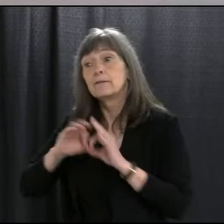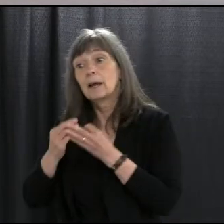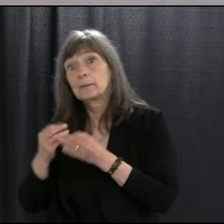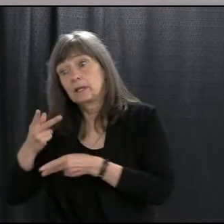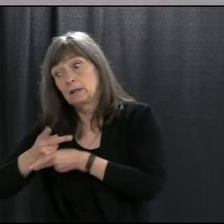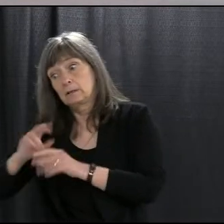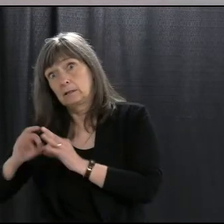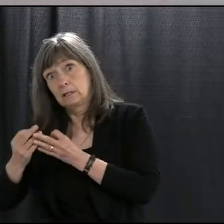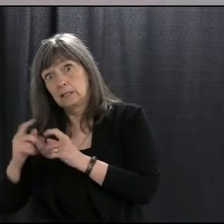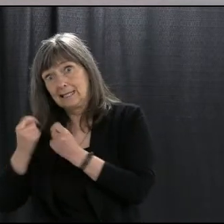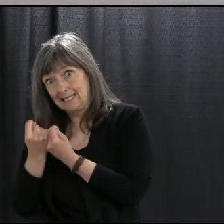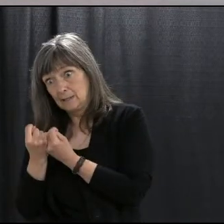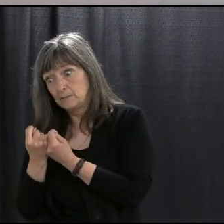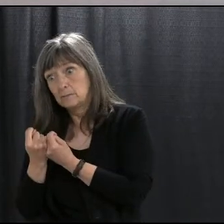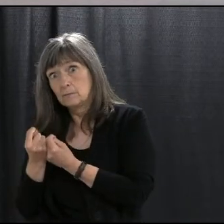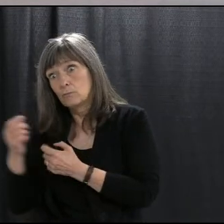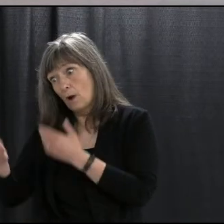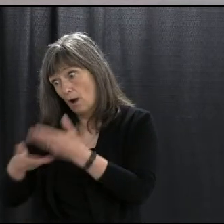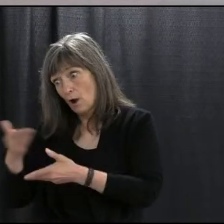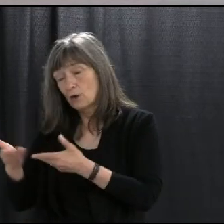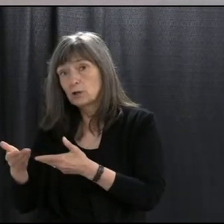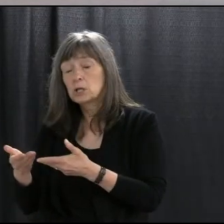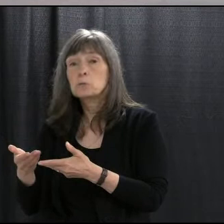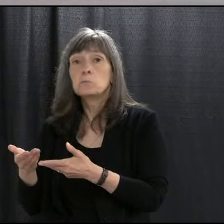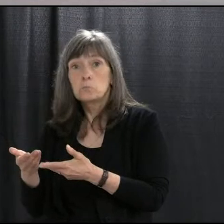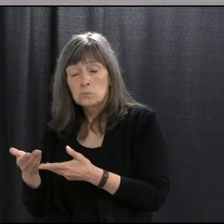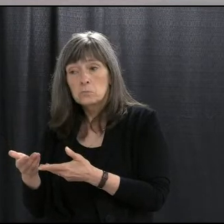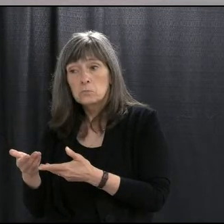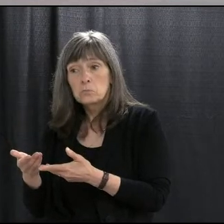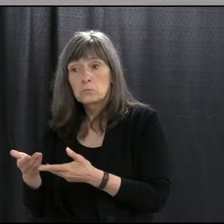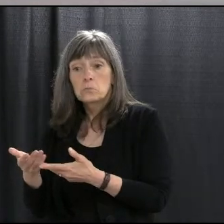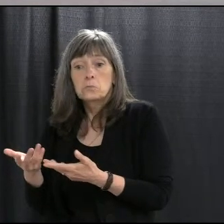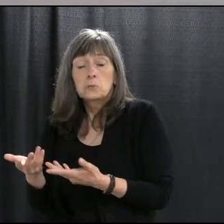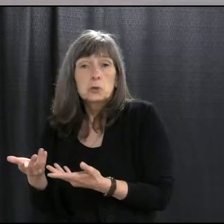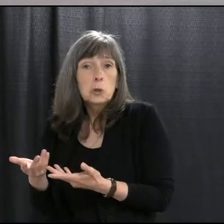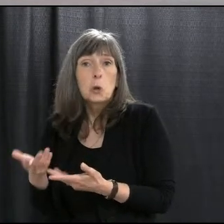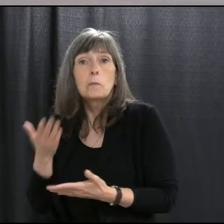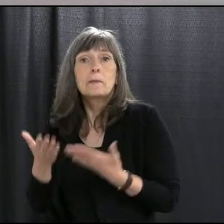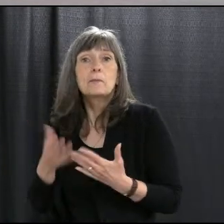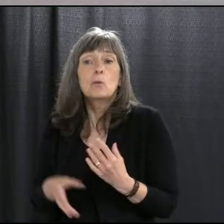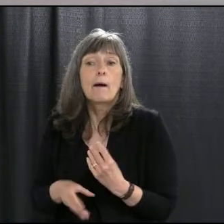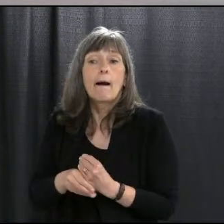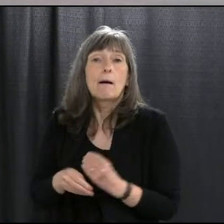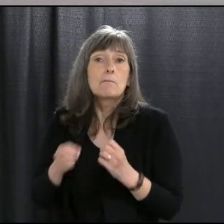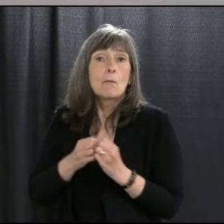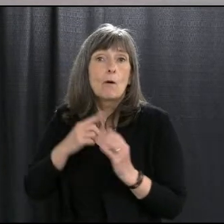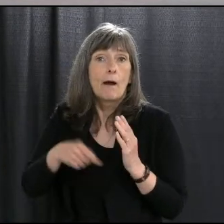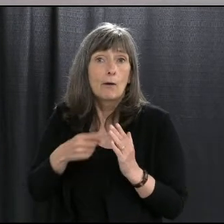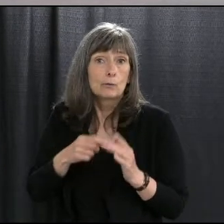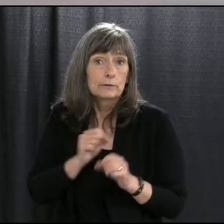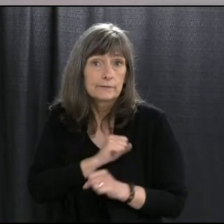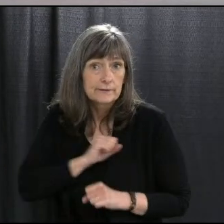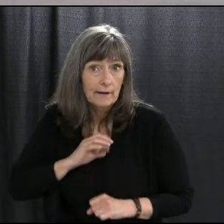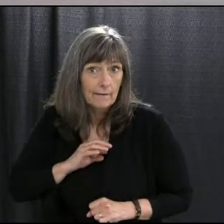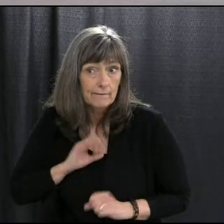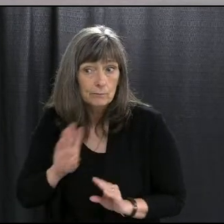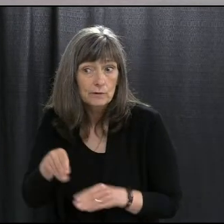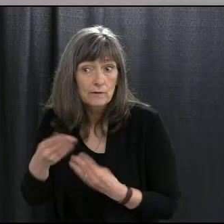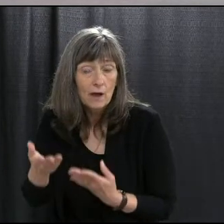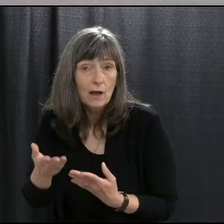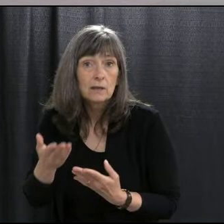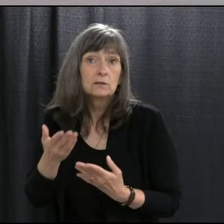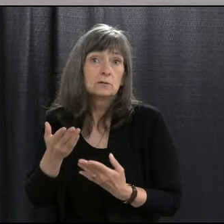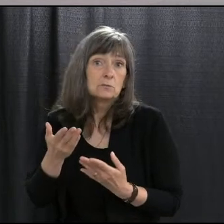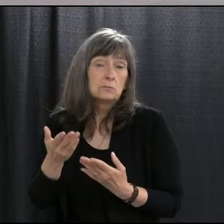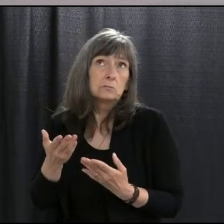teams, these may operate at additional hours as well, as we're able to staff up specifically for these